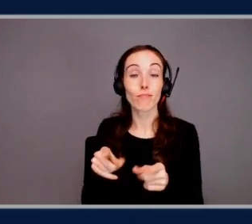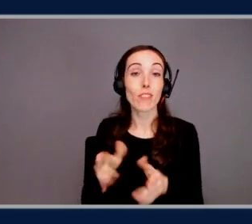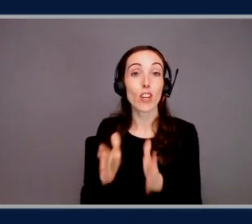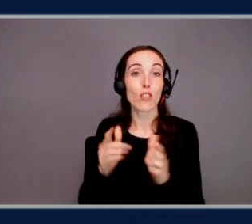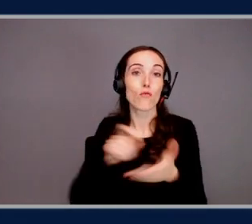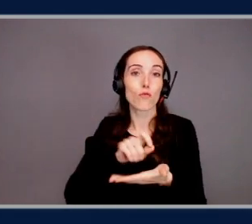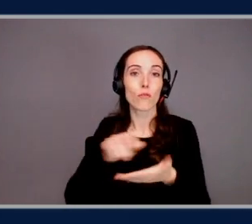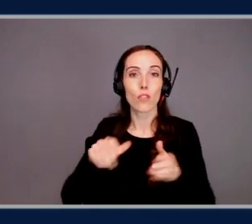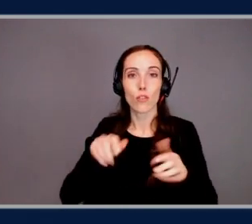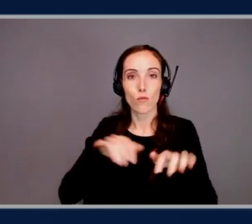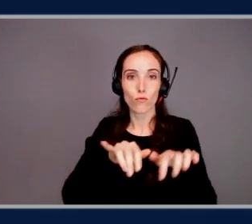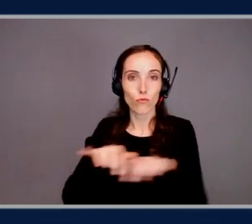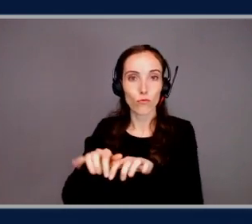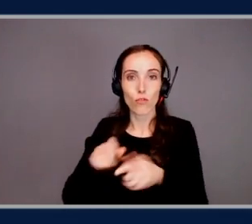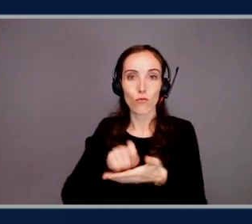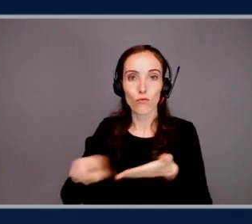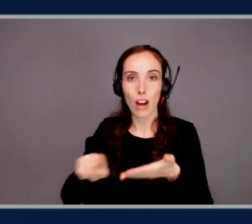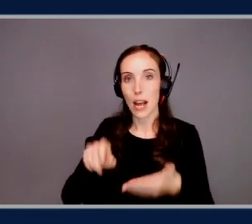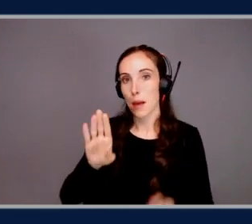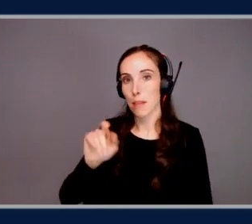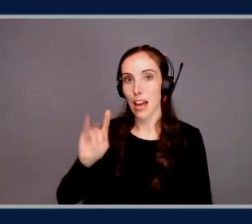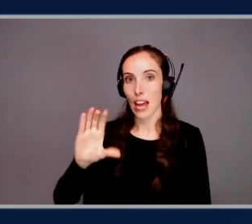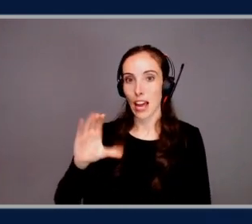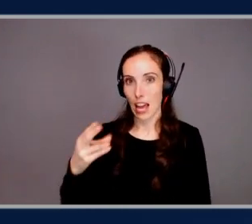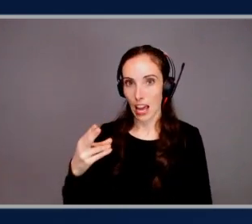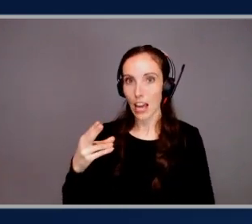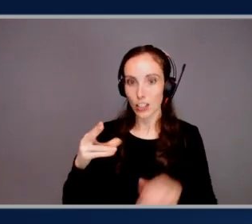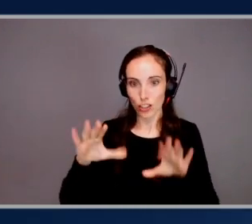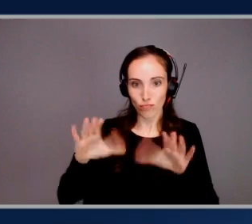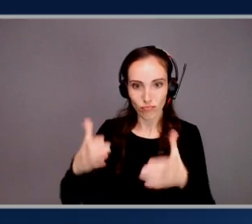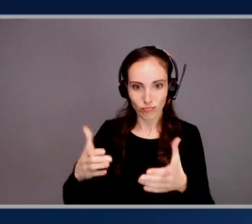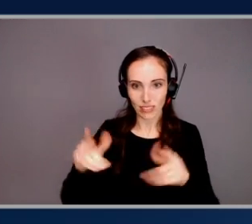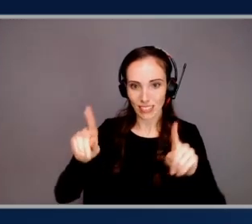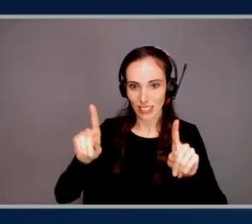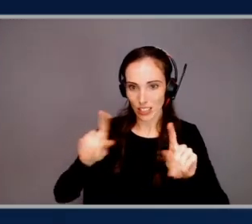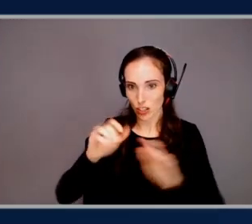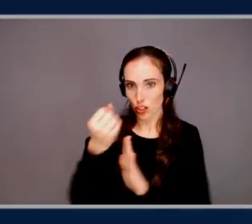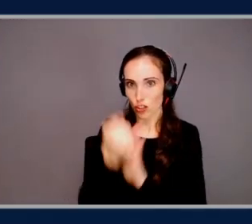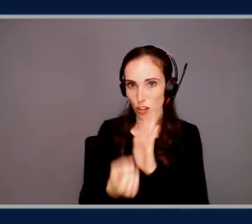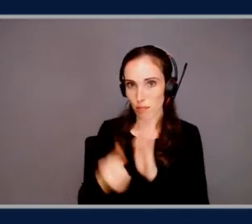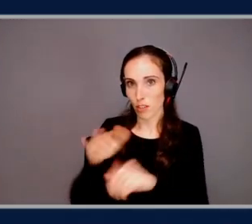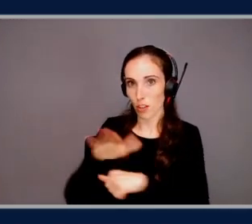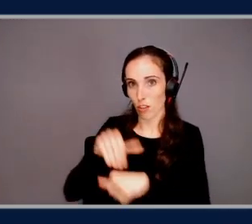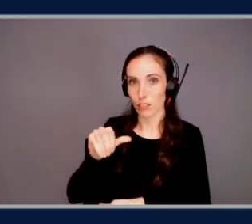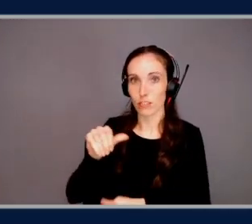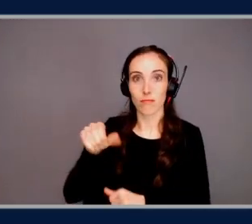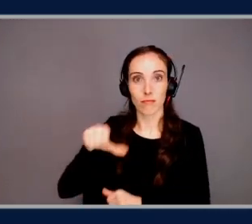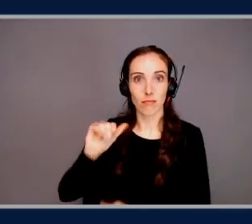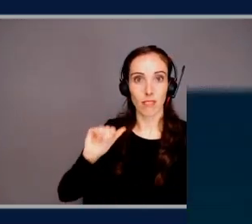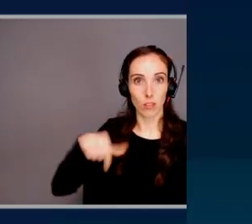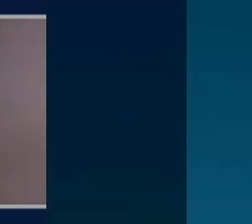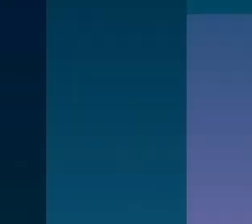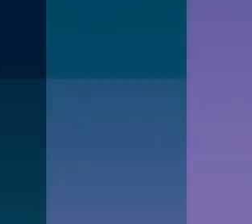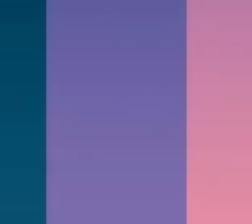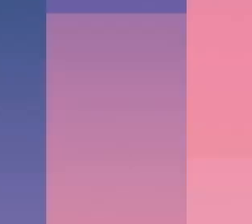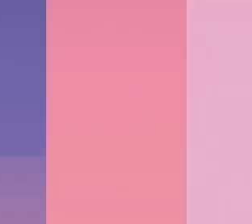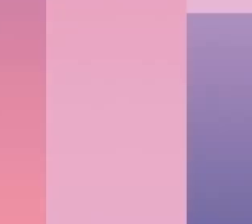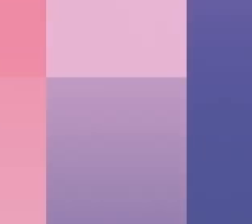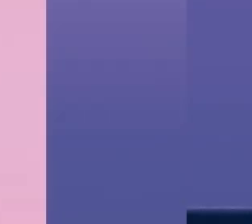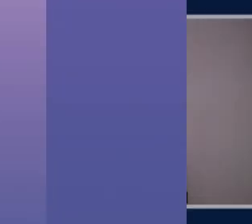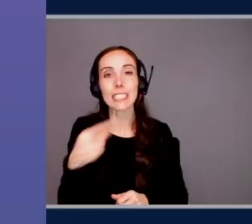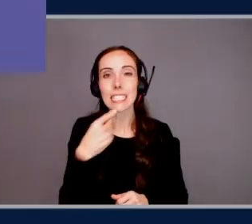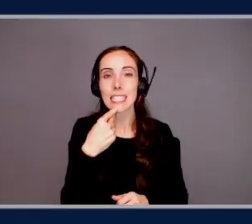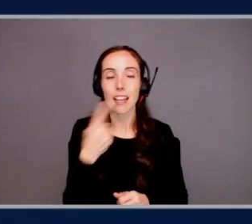CLI. I mean, you'd be surprised. Like, these things work. Yeah. Mr. Unreasonable in the chat says effortless documentation